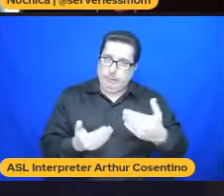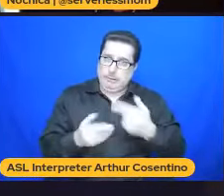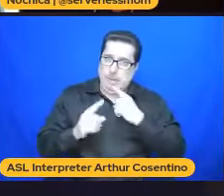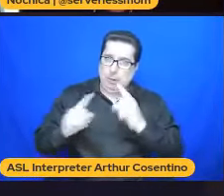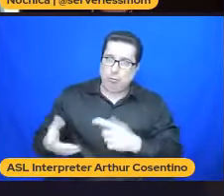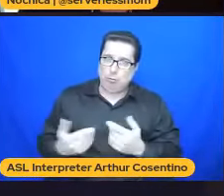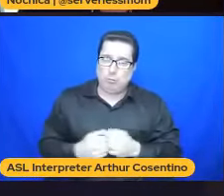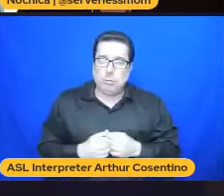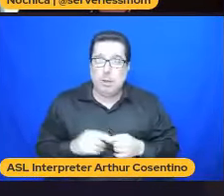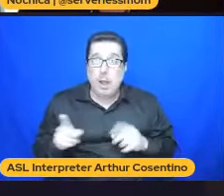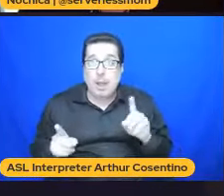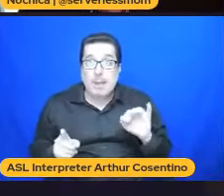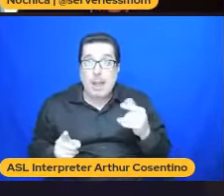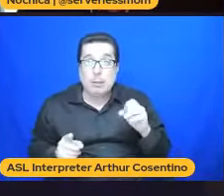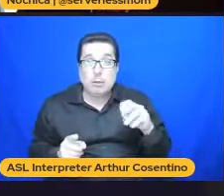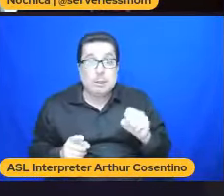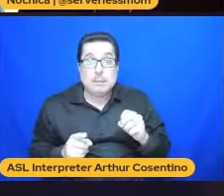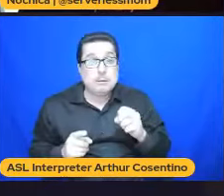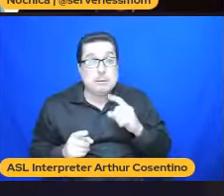brought you a man.